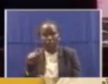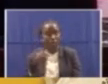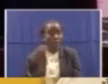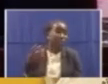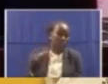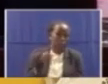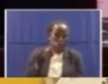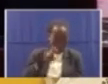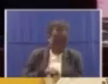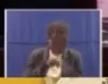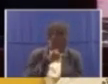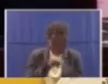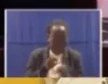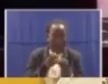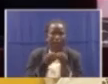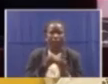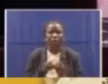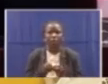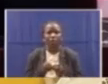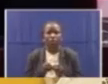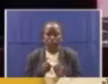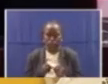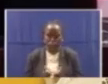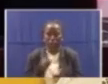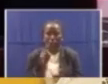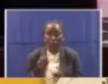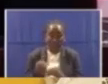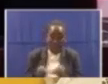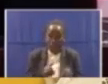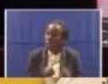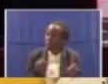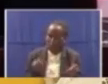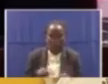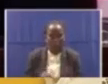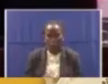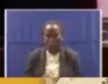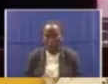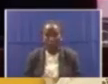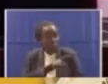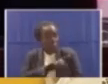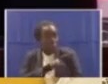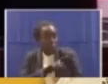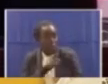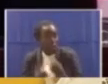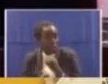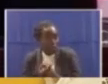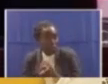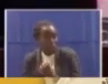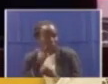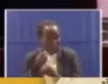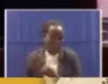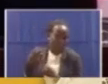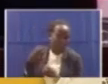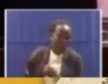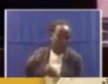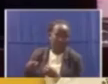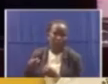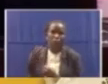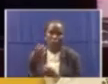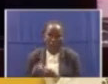that amendment as soon as possible. It should not be delayed. And why then, Honourable Minister, are we then having the